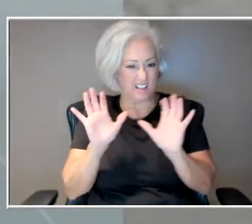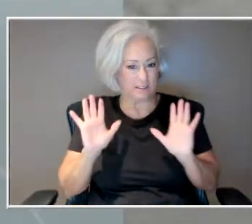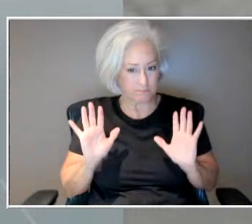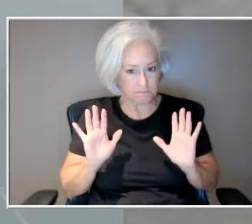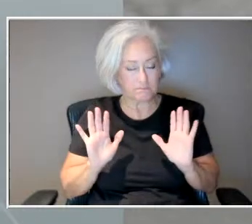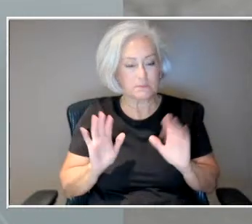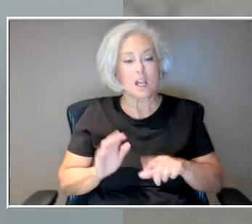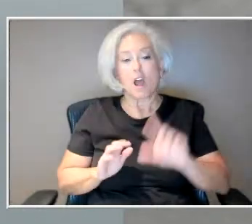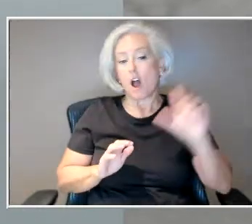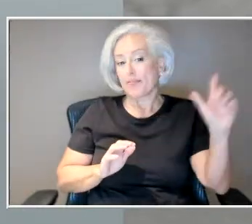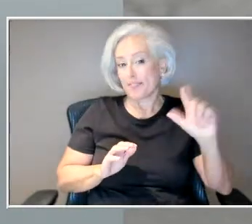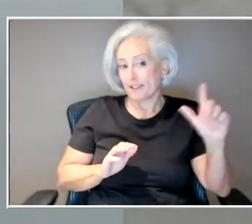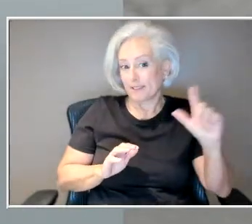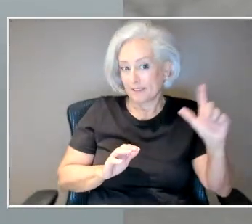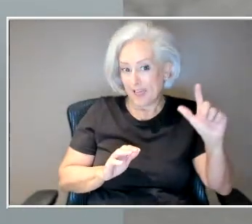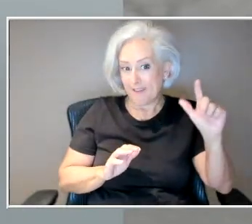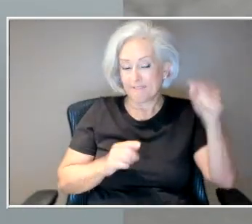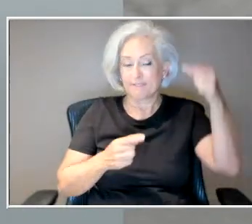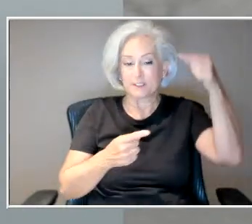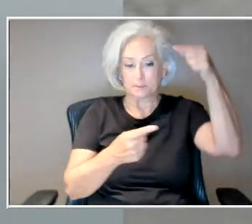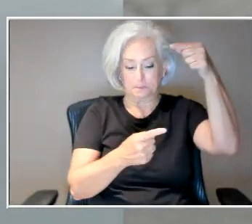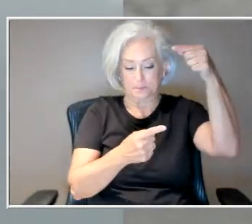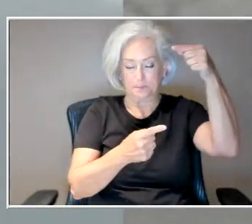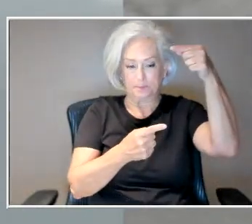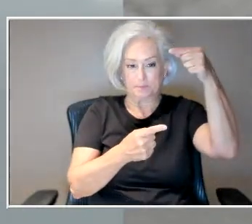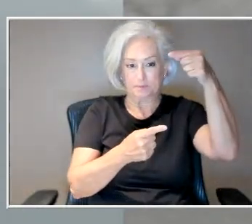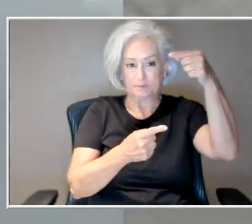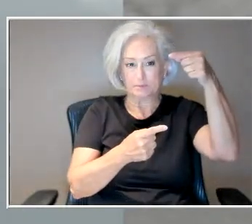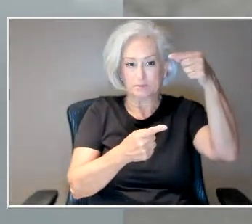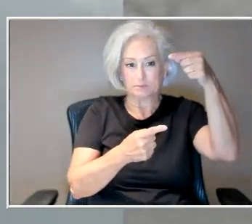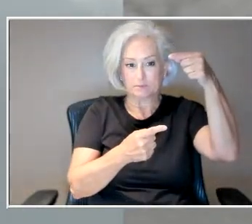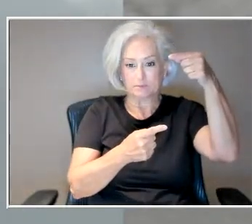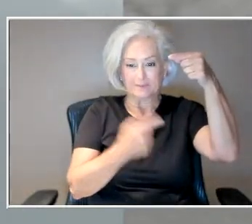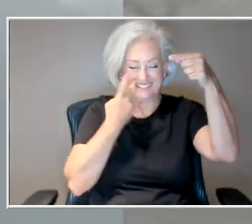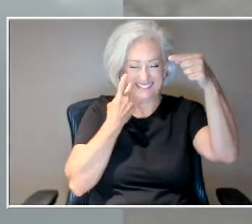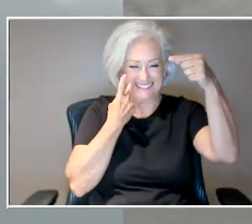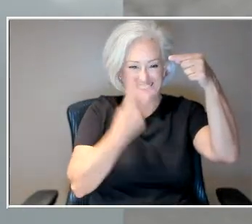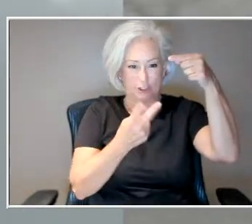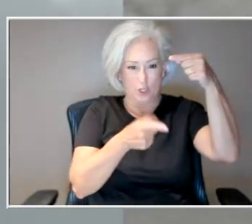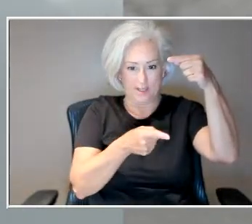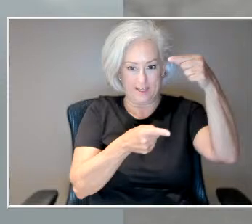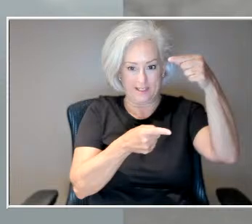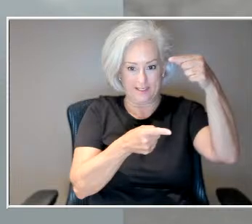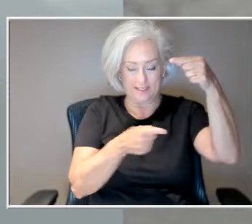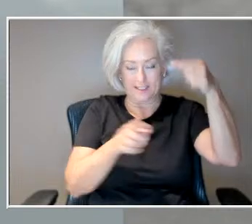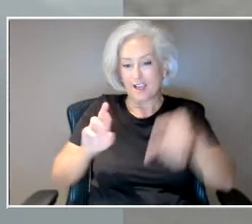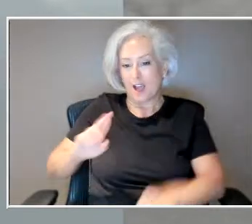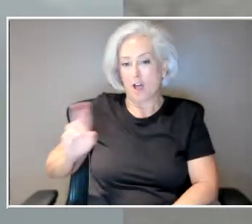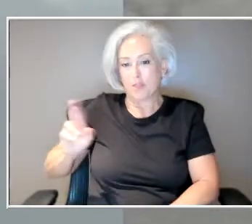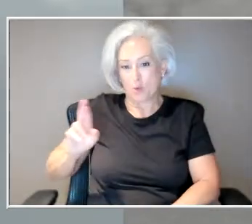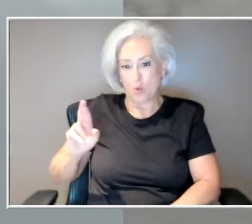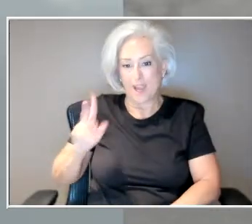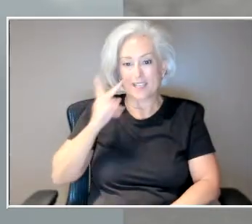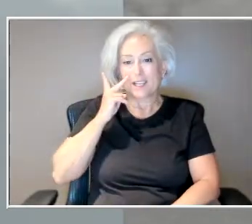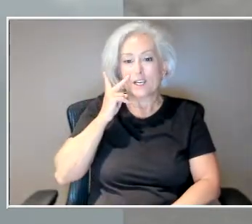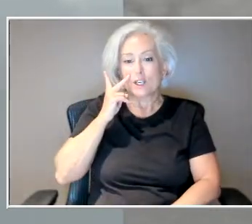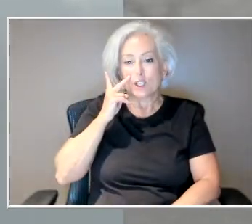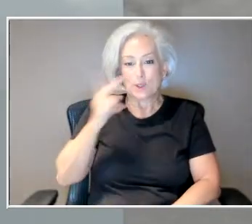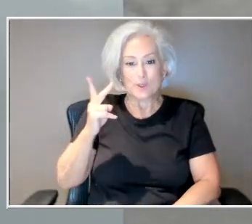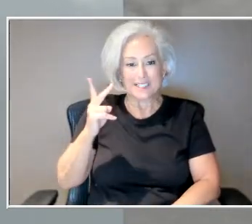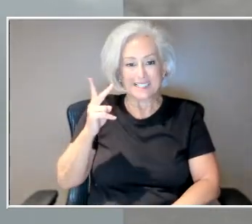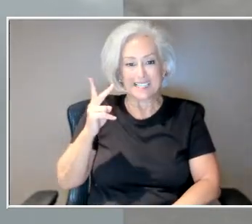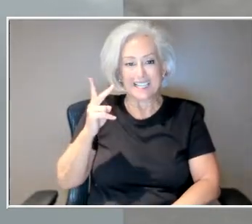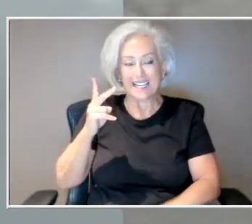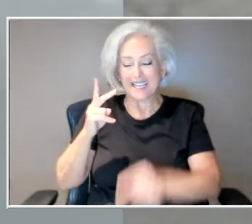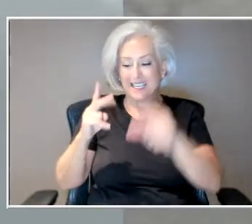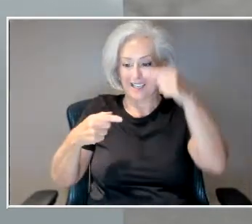left is what we were just viewing. Now the picture on the right, you can see that the aneurysm is invisible because the web device